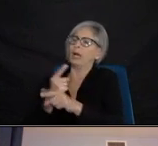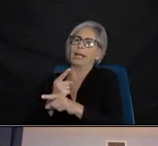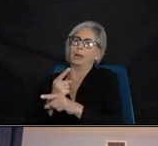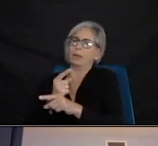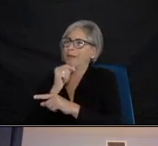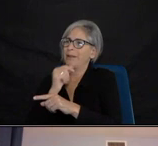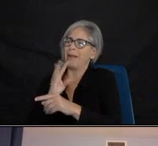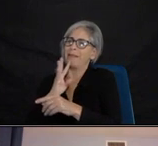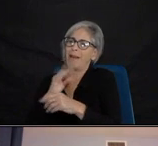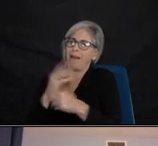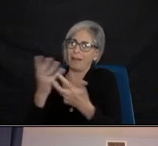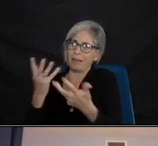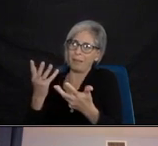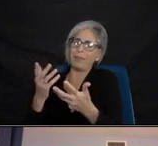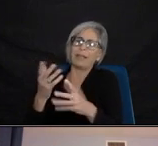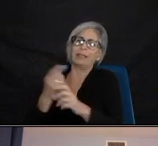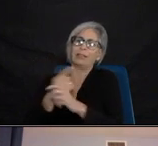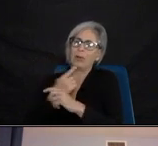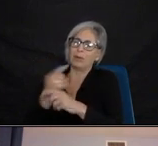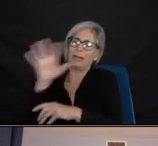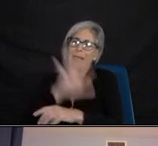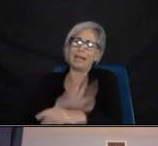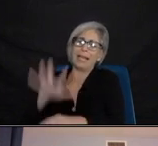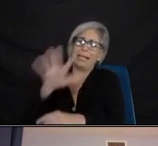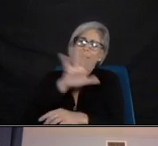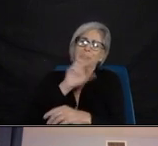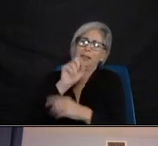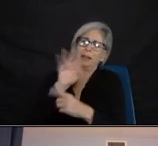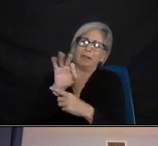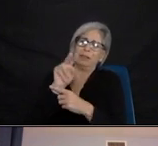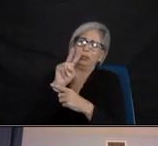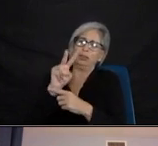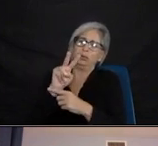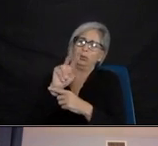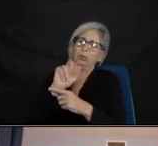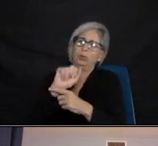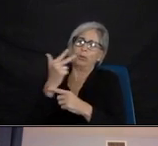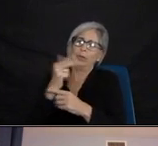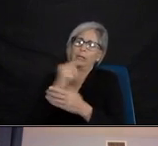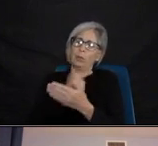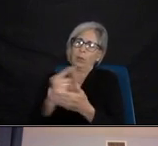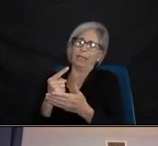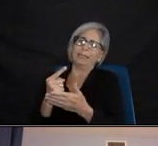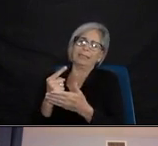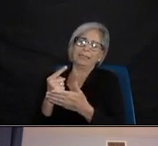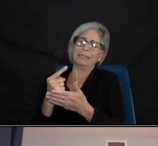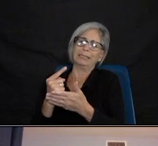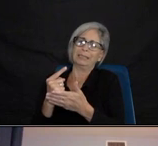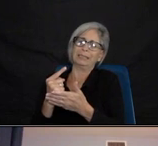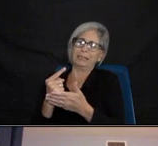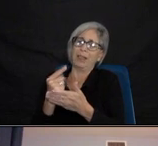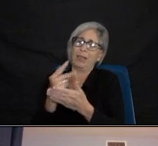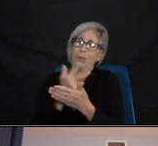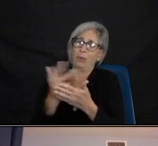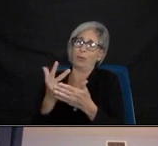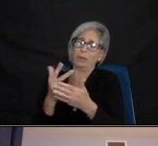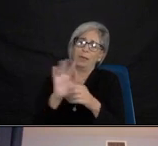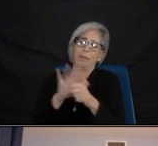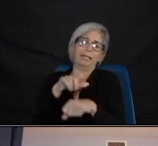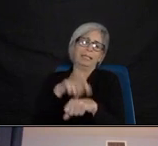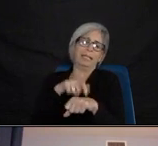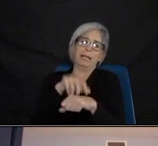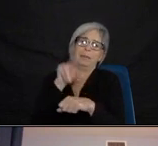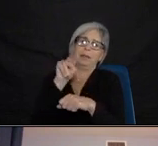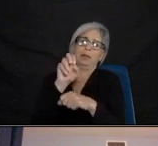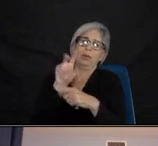to them and they gave us an estimate of 2 to 3 weeks. So no later than 3 weeks. So I think the November